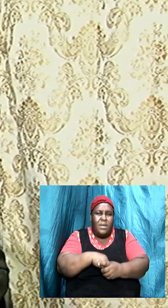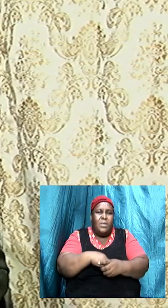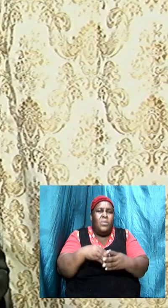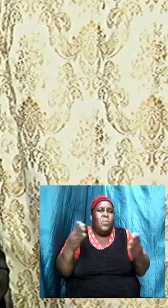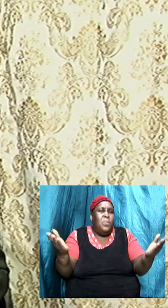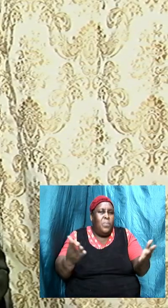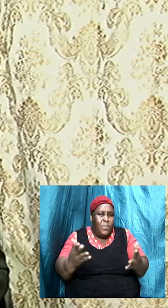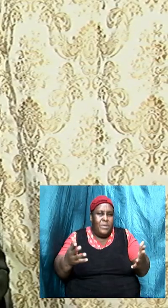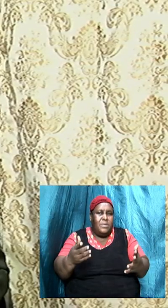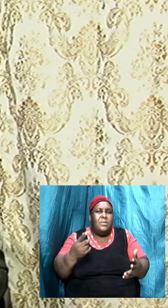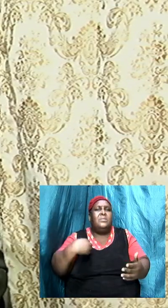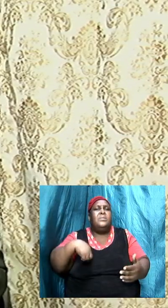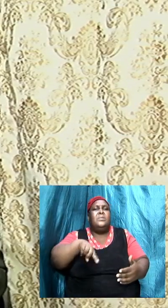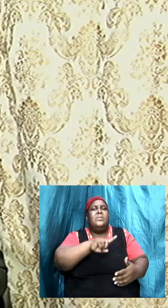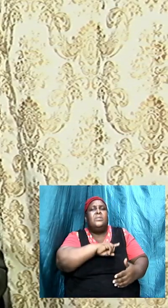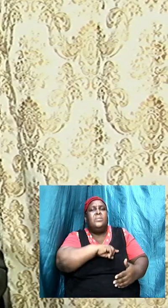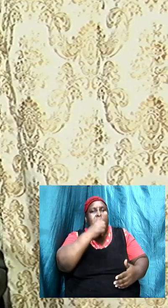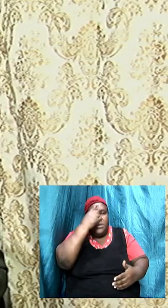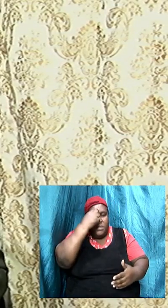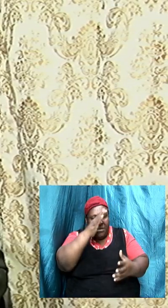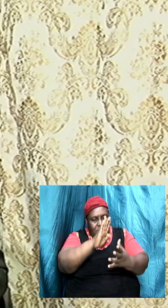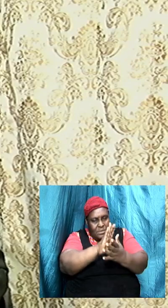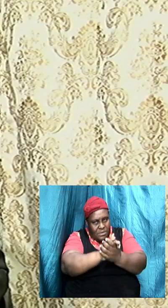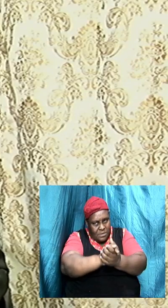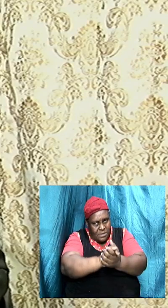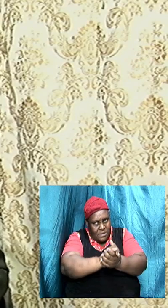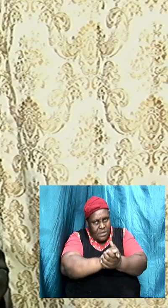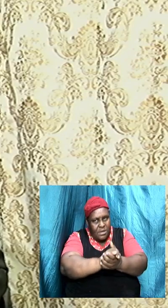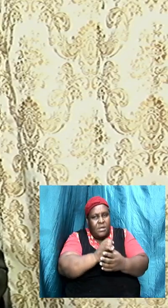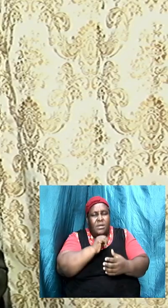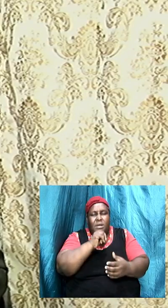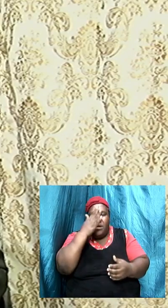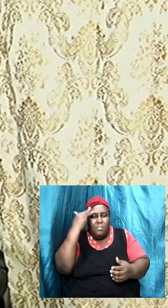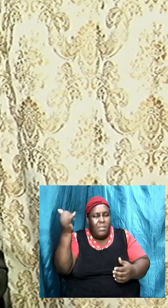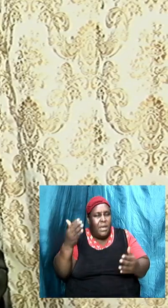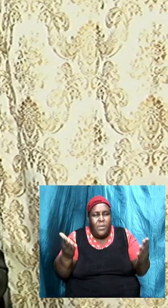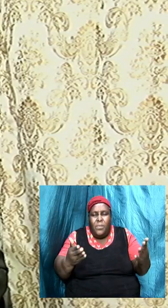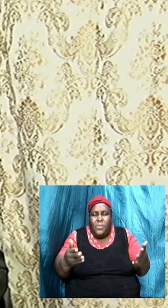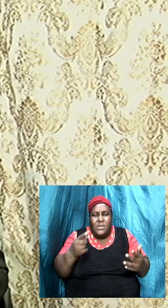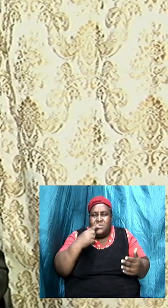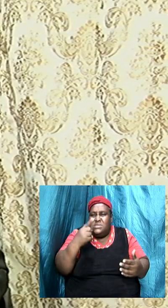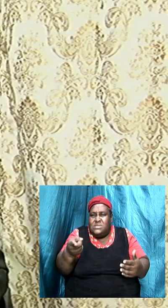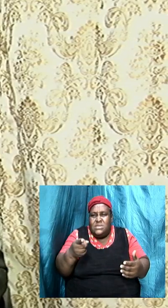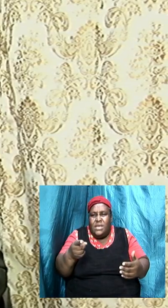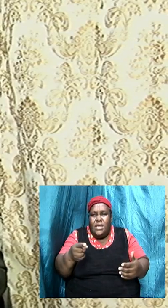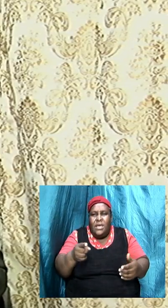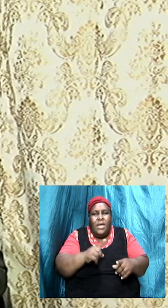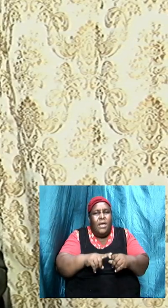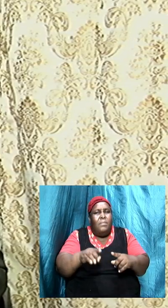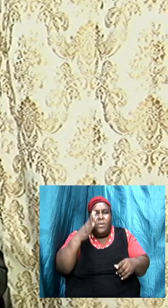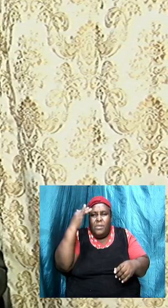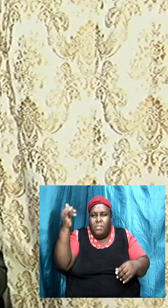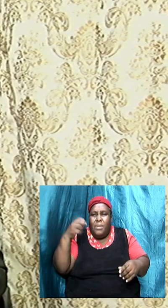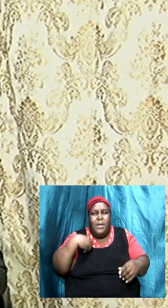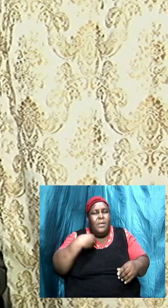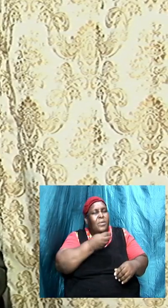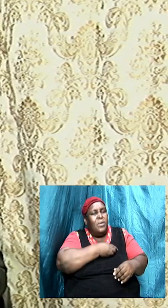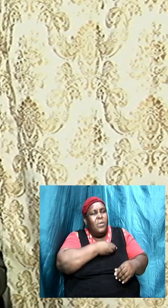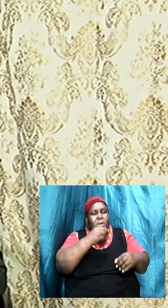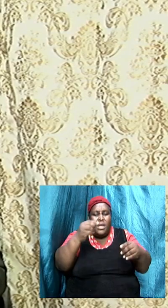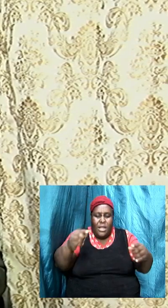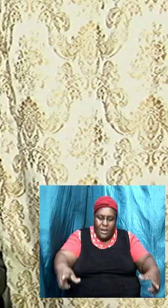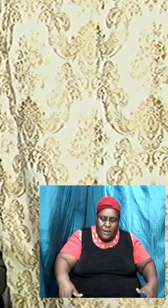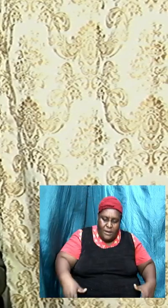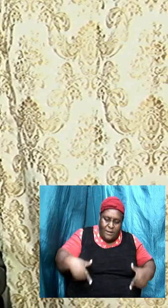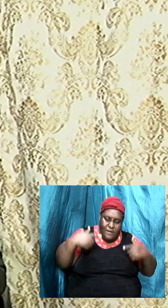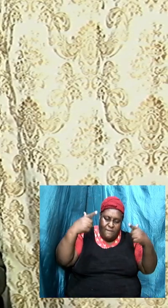in. Not just by what we say, but by our lifestyles. Our lifestyle should testify to